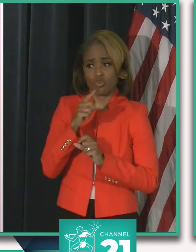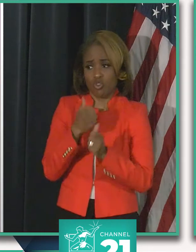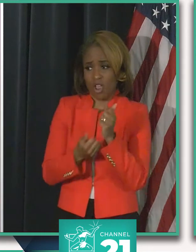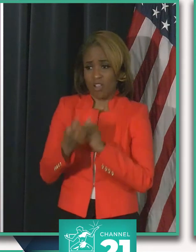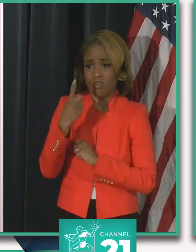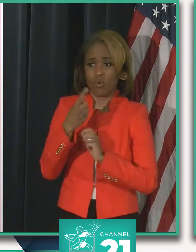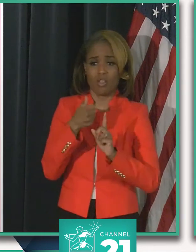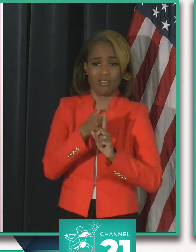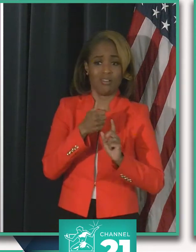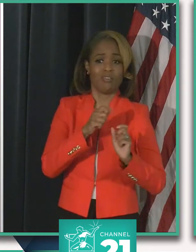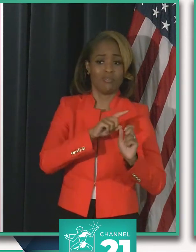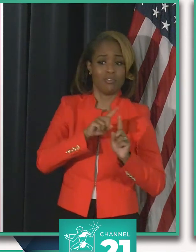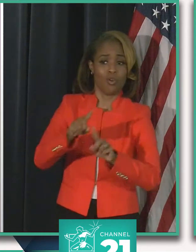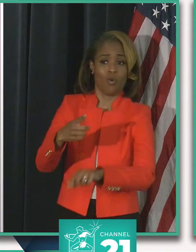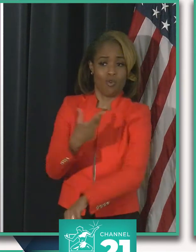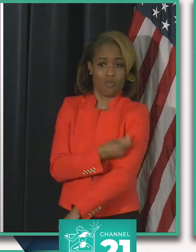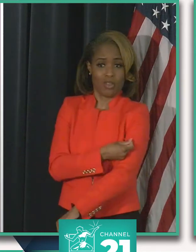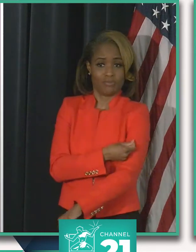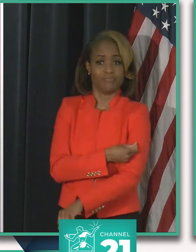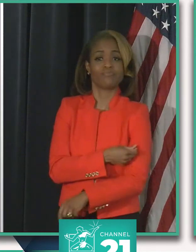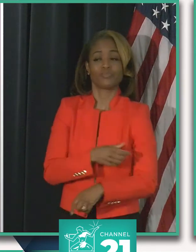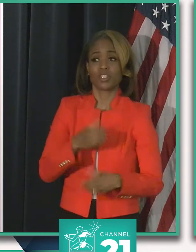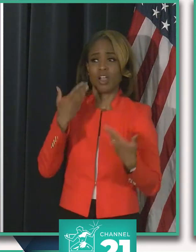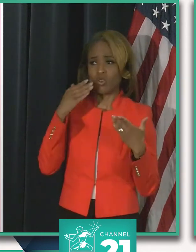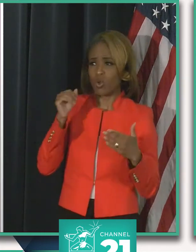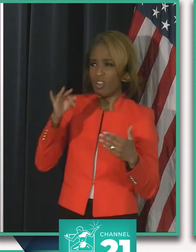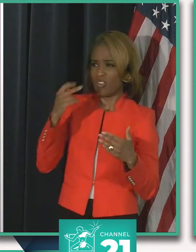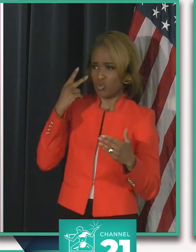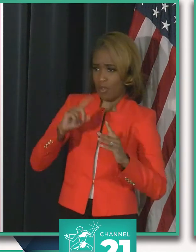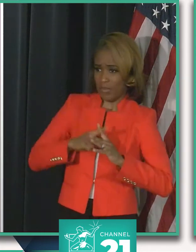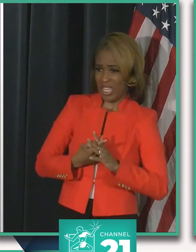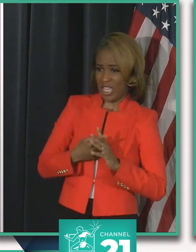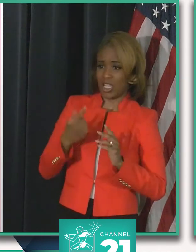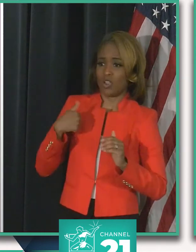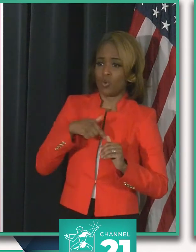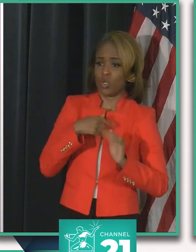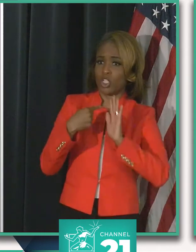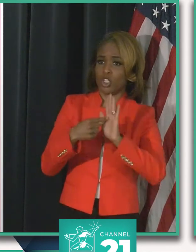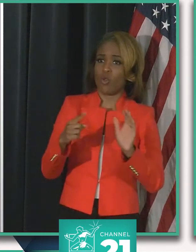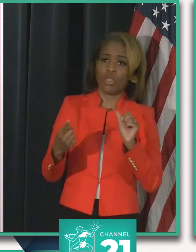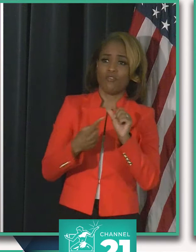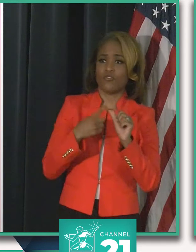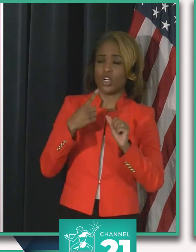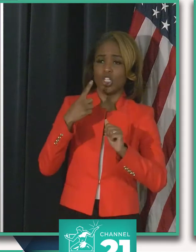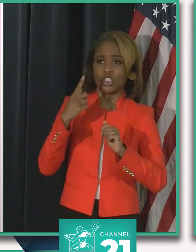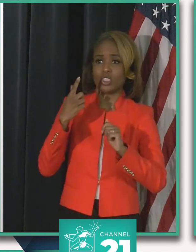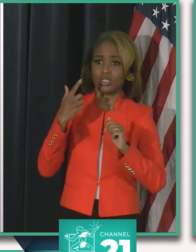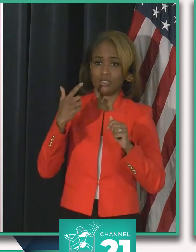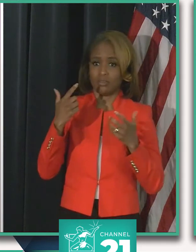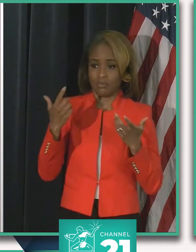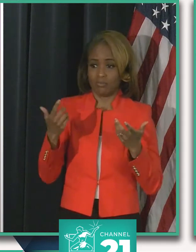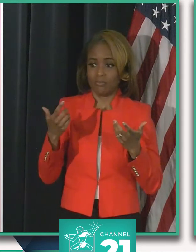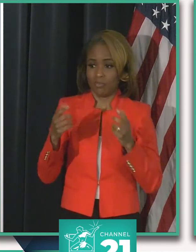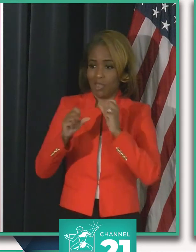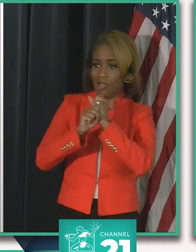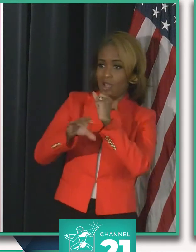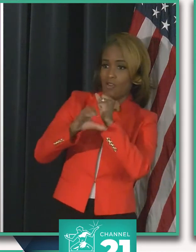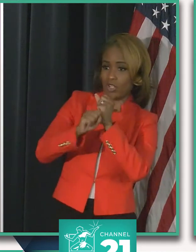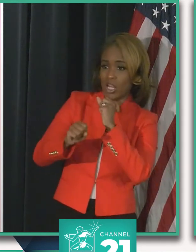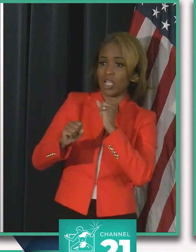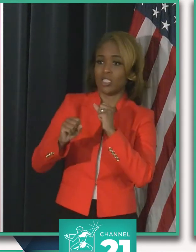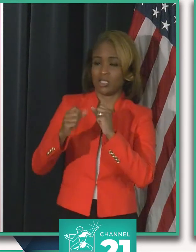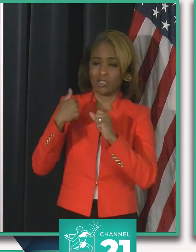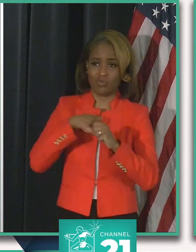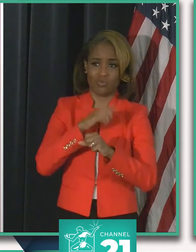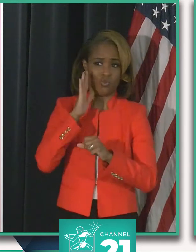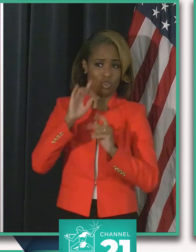getting vaccinated? Yeah, and so I don't know if you saw at the beginning, we ran the first of what's going to be a major advertising campaign,